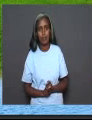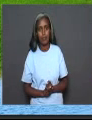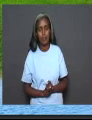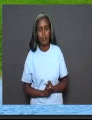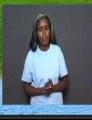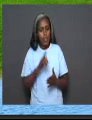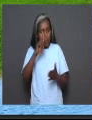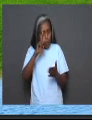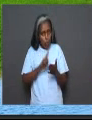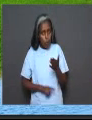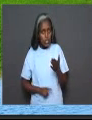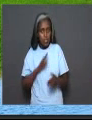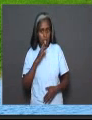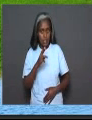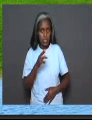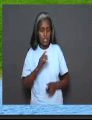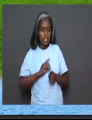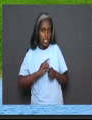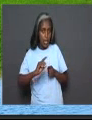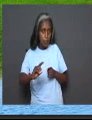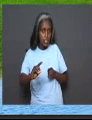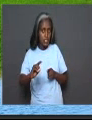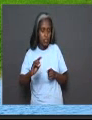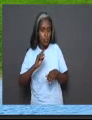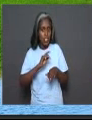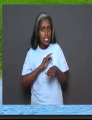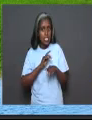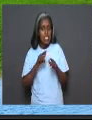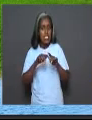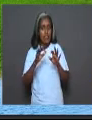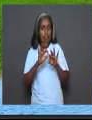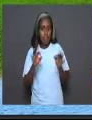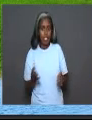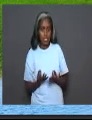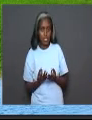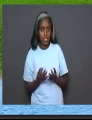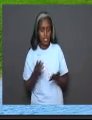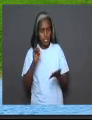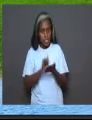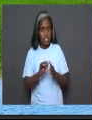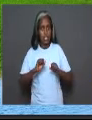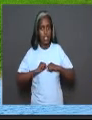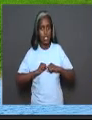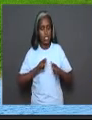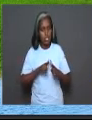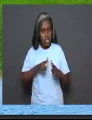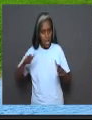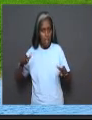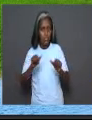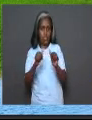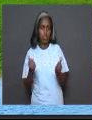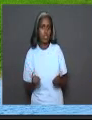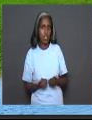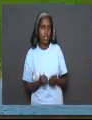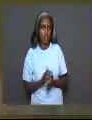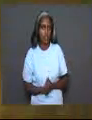What are the dimensions of the field that has the largest area?